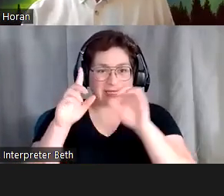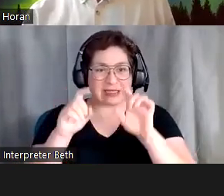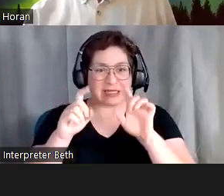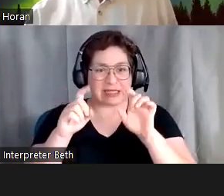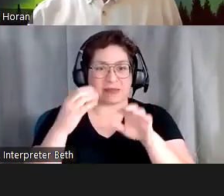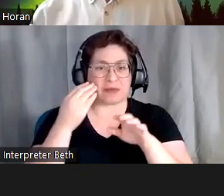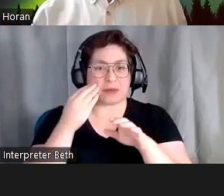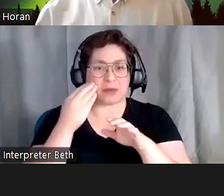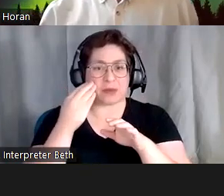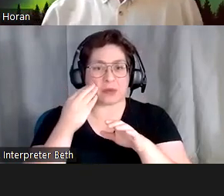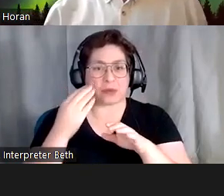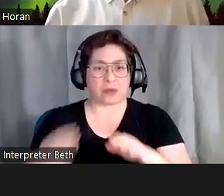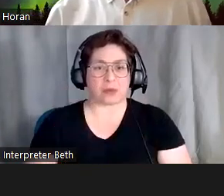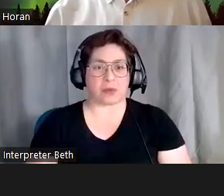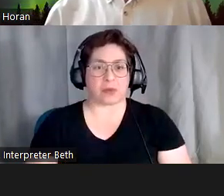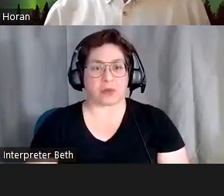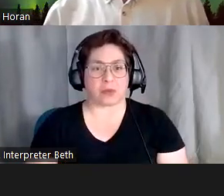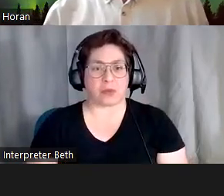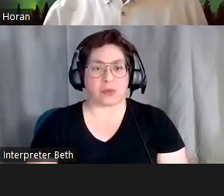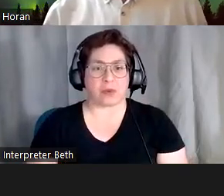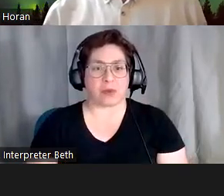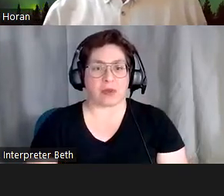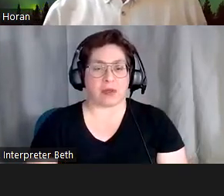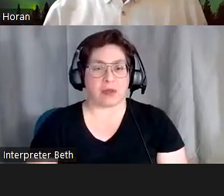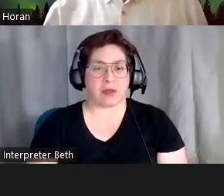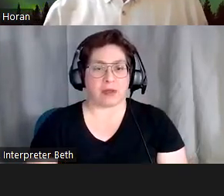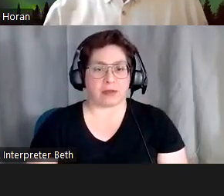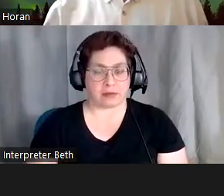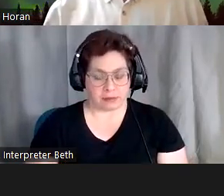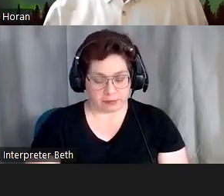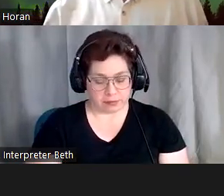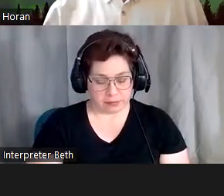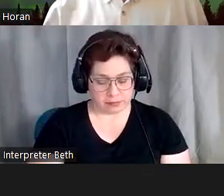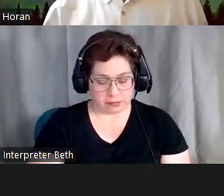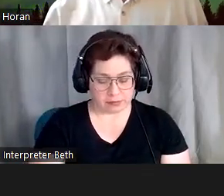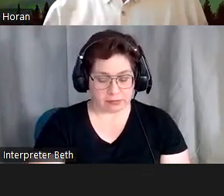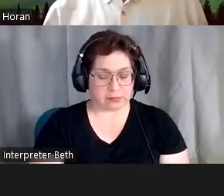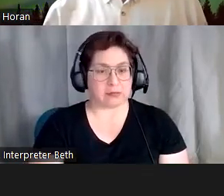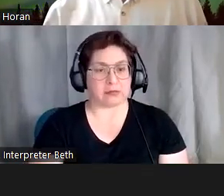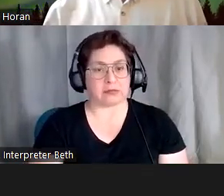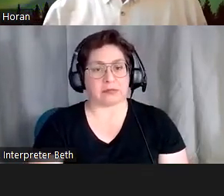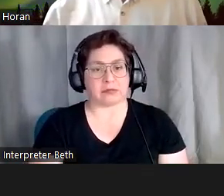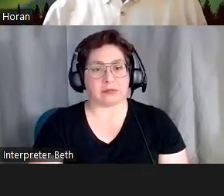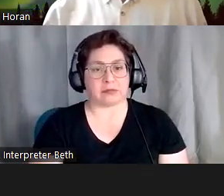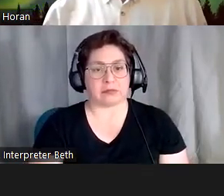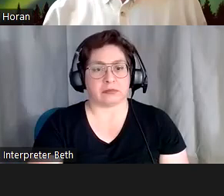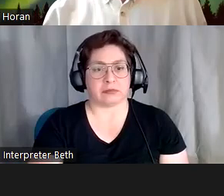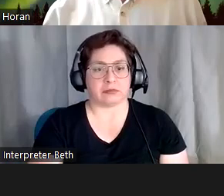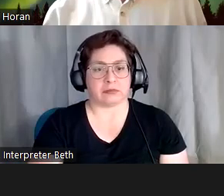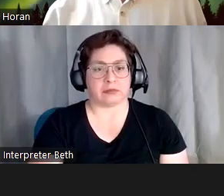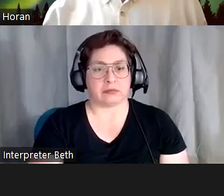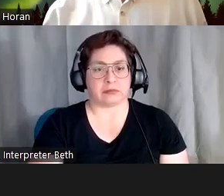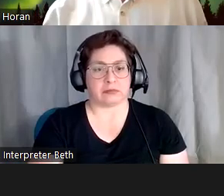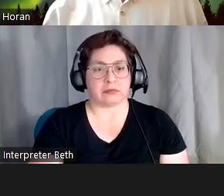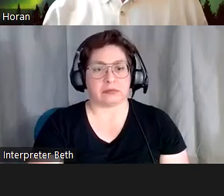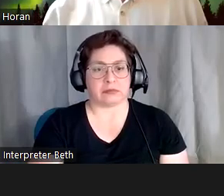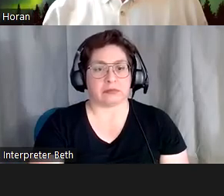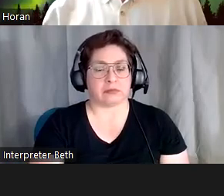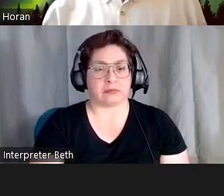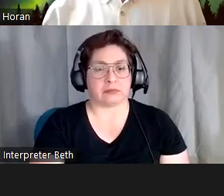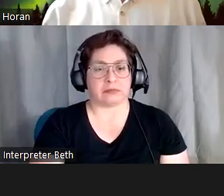do well. And so, really this AC tool that I'm going to share with you is presented as a way